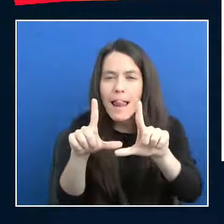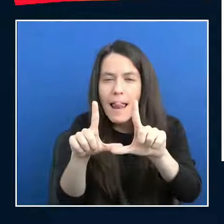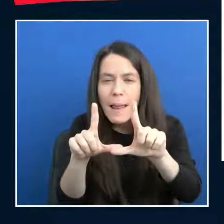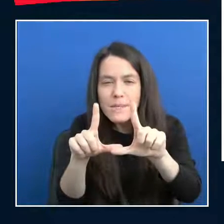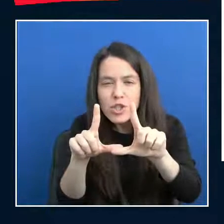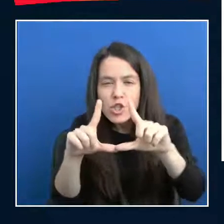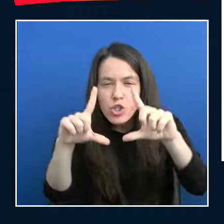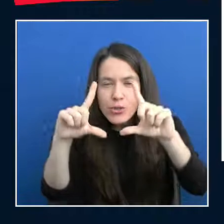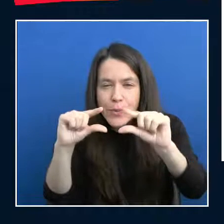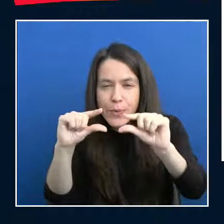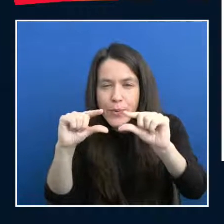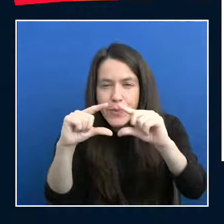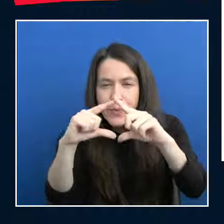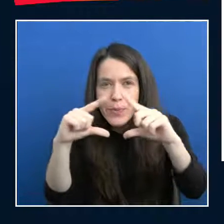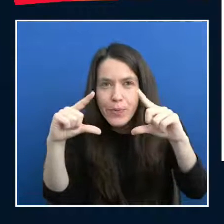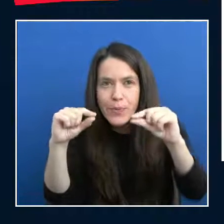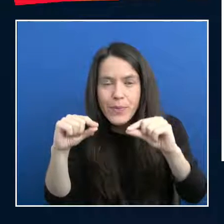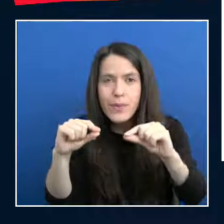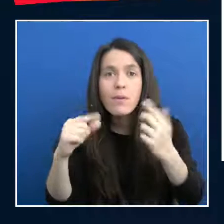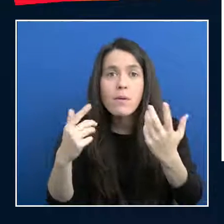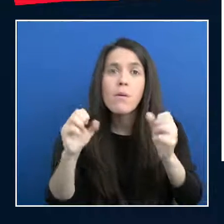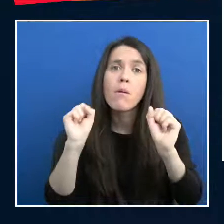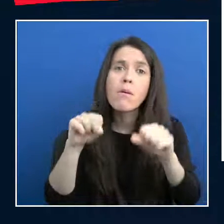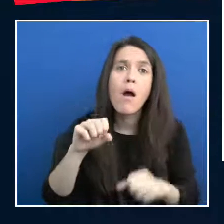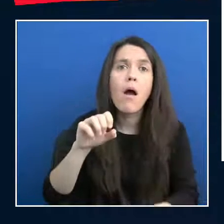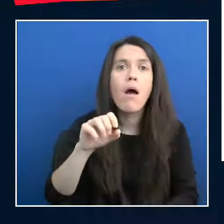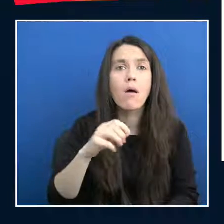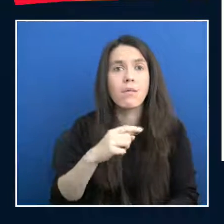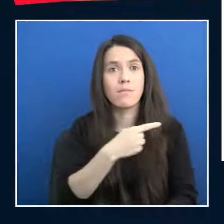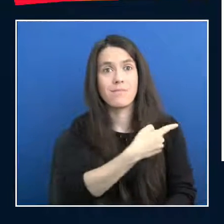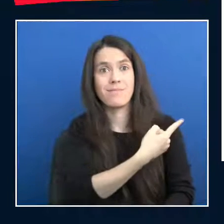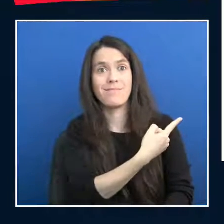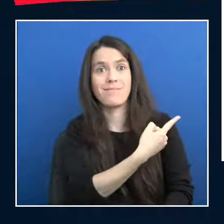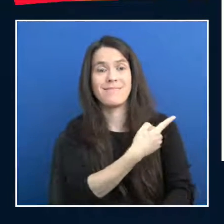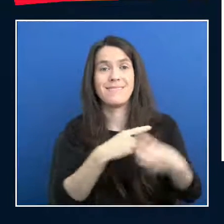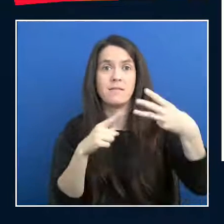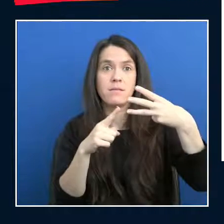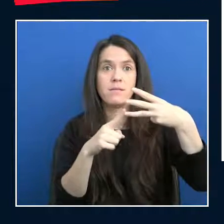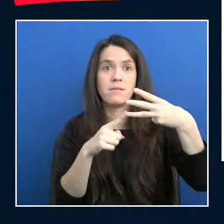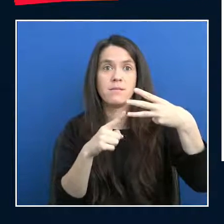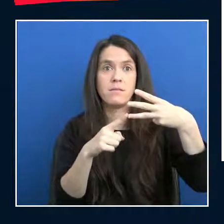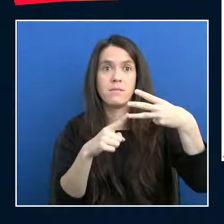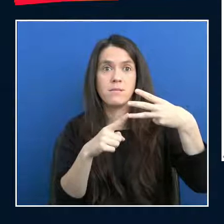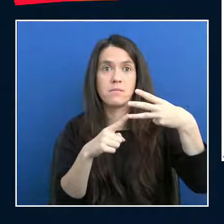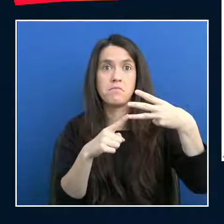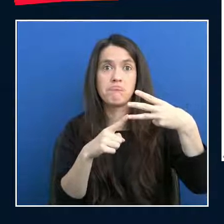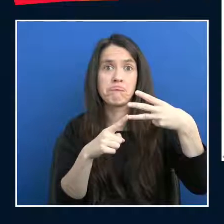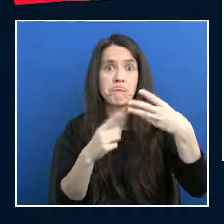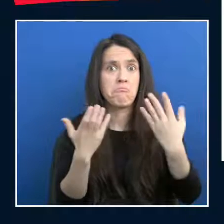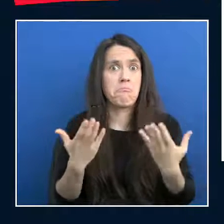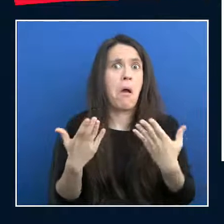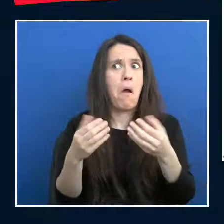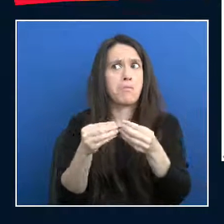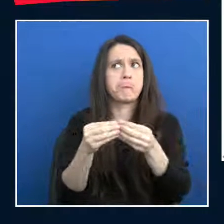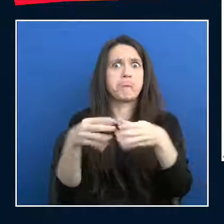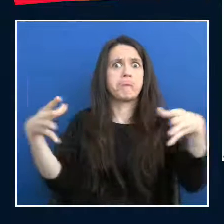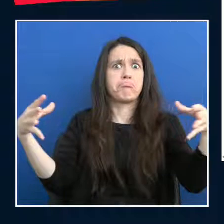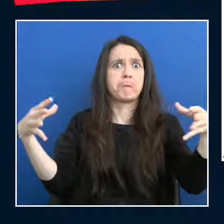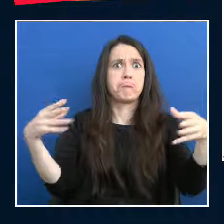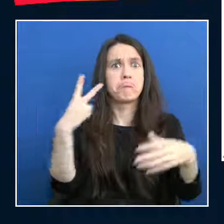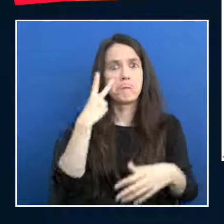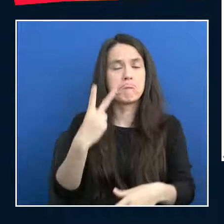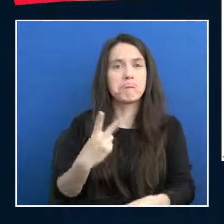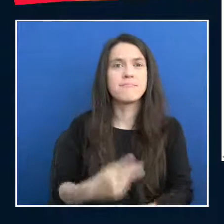you can also use multi-stage builds. And that's very common nowadays. So as I said, you